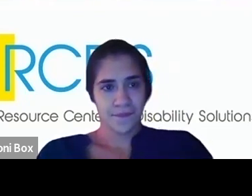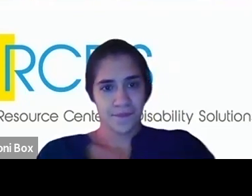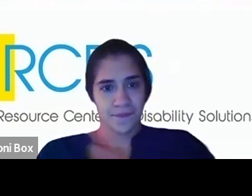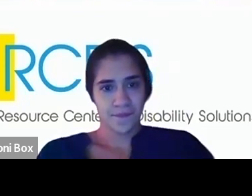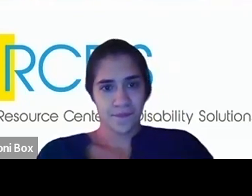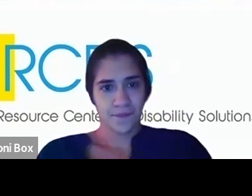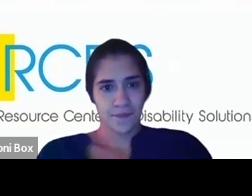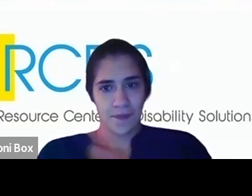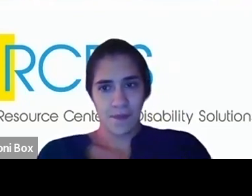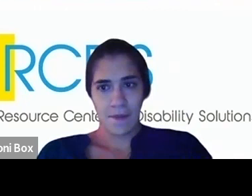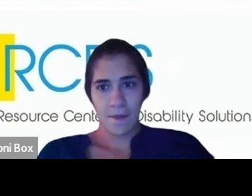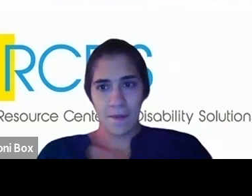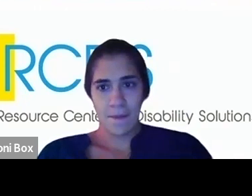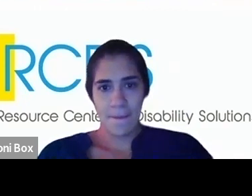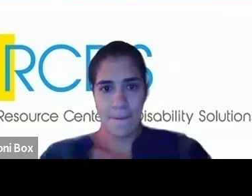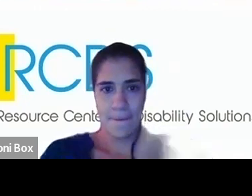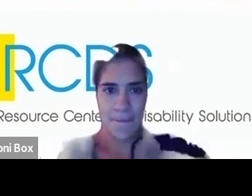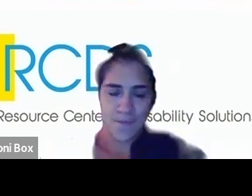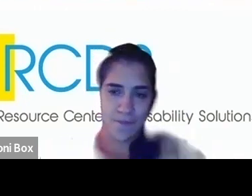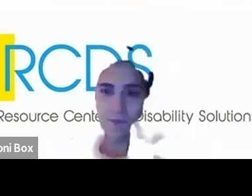Thank you. You're welcome.